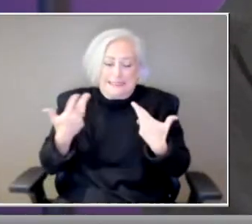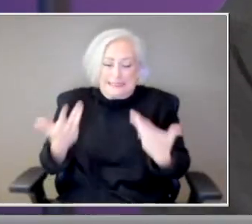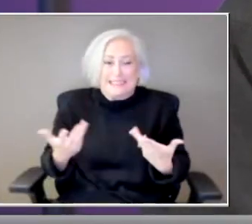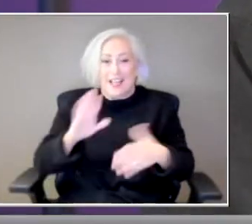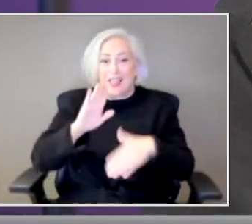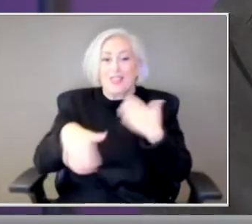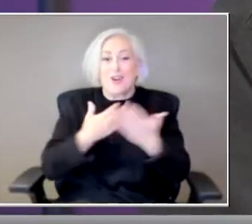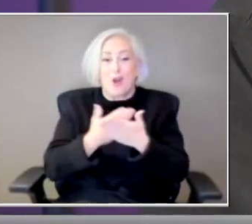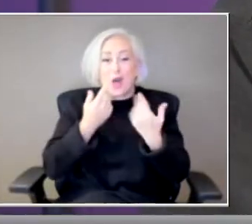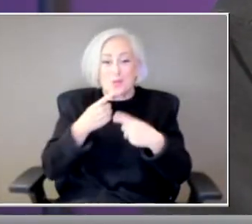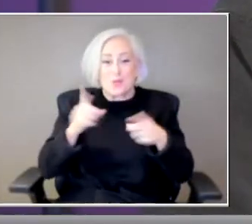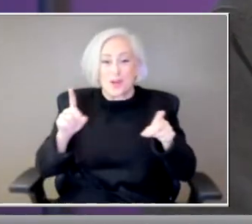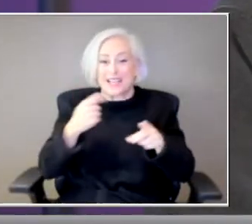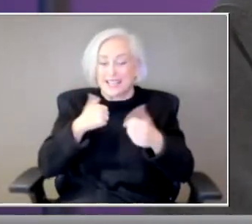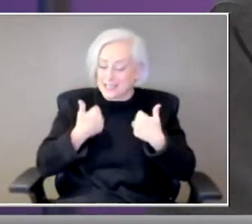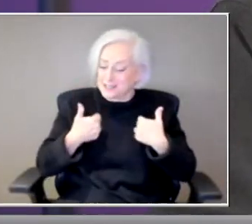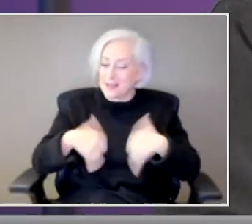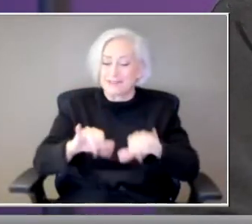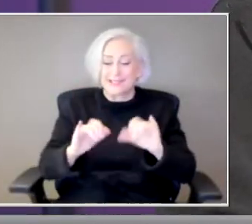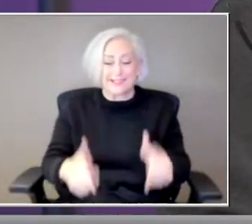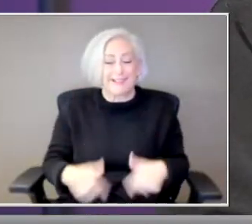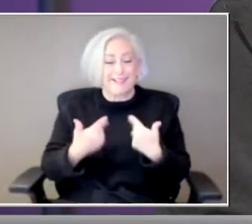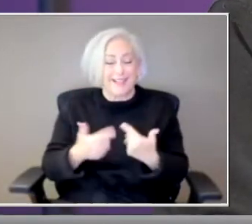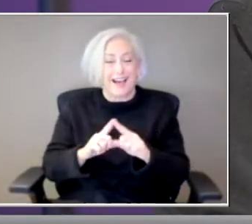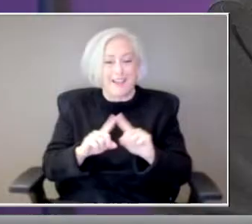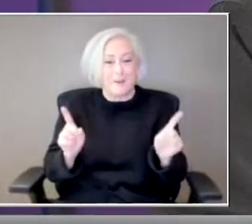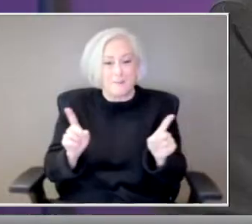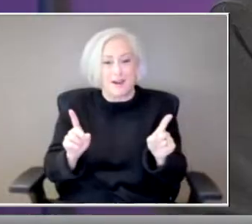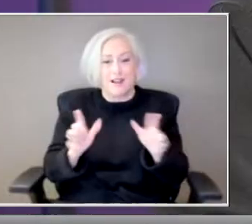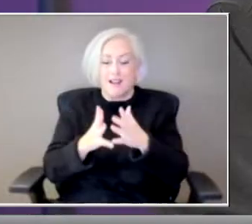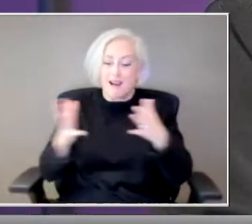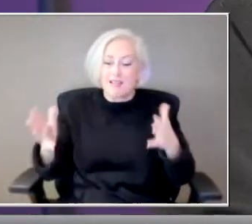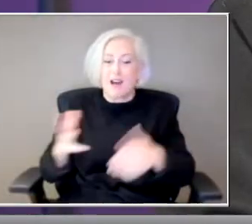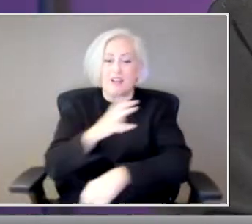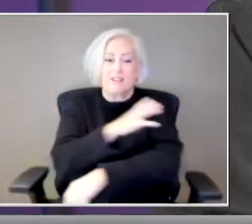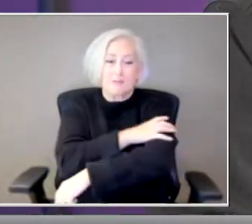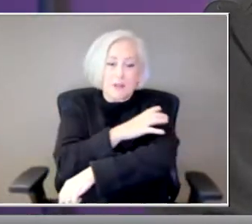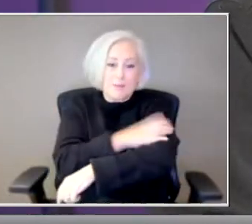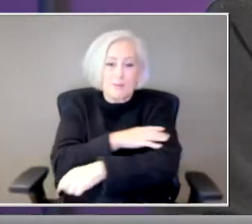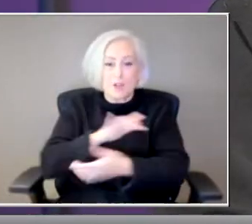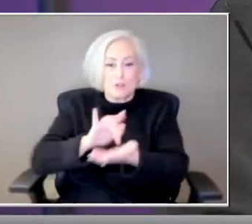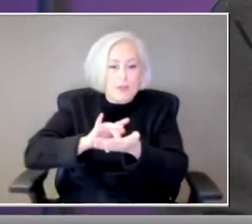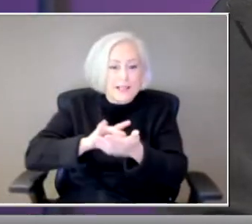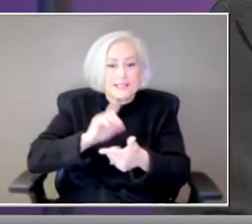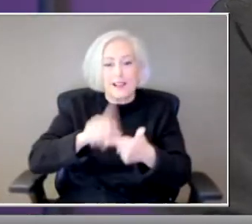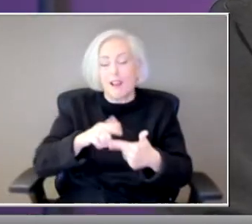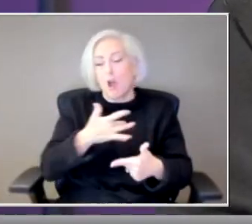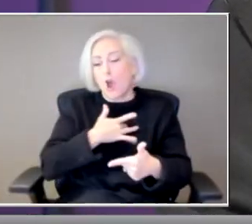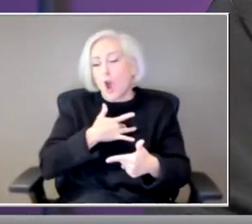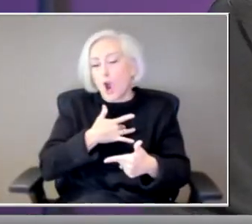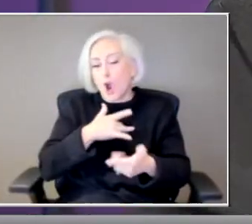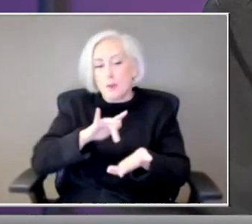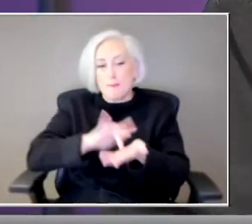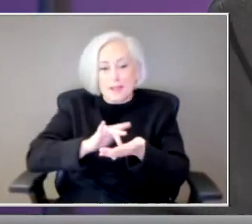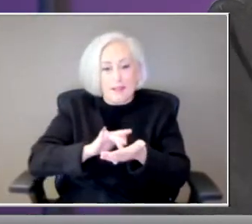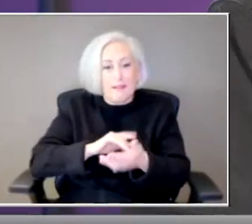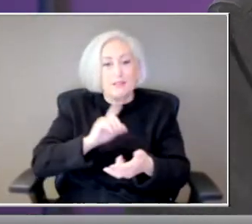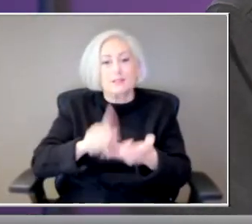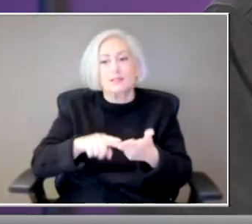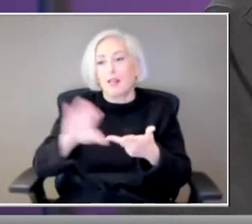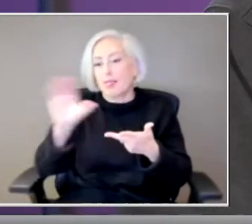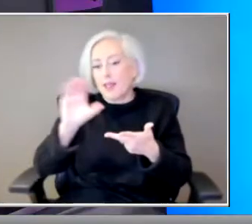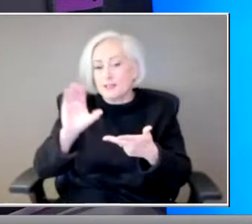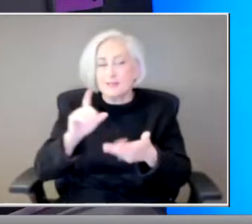standing. But I take a lot of blood pressure pills, heart pills, cholesterol pills. All that goes right along with it. Well,